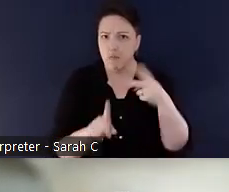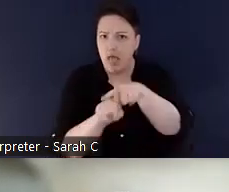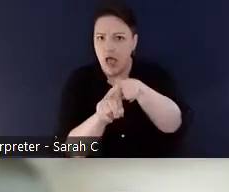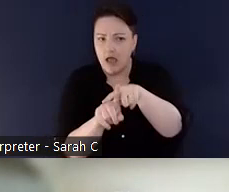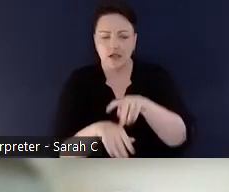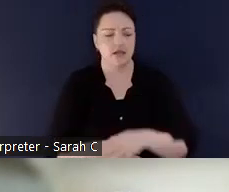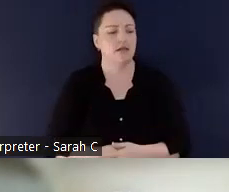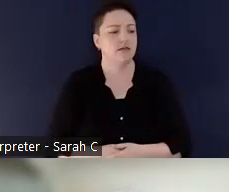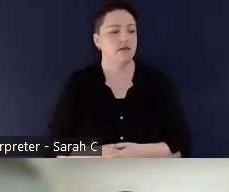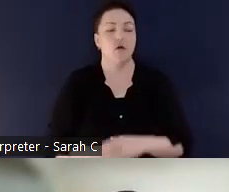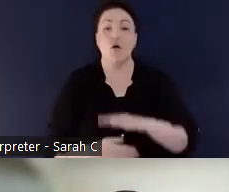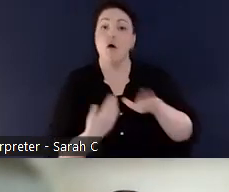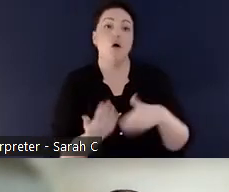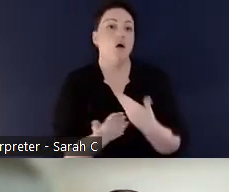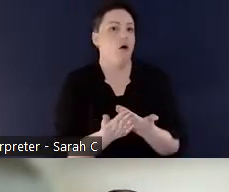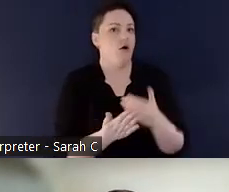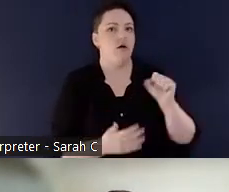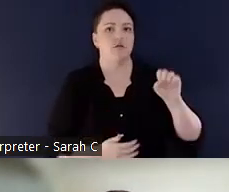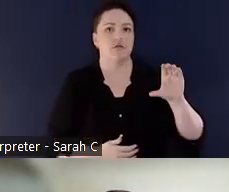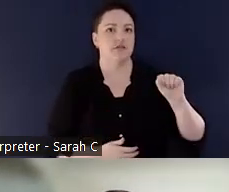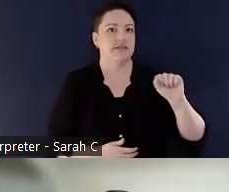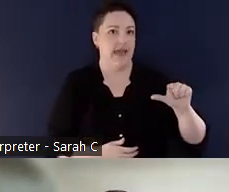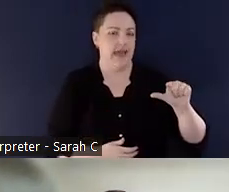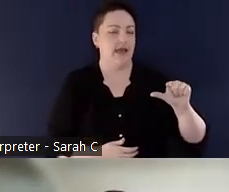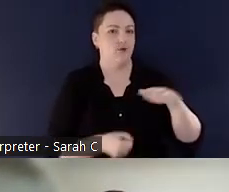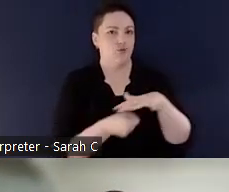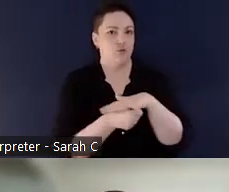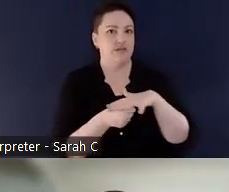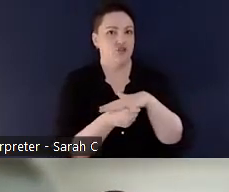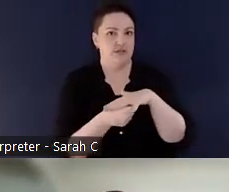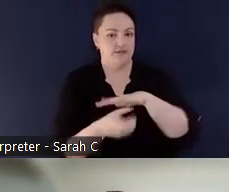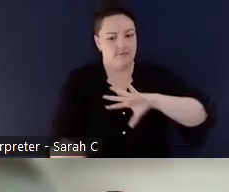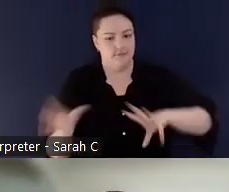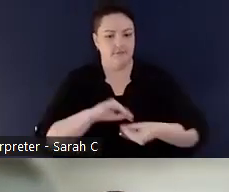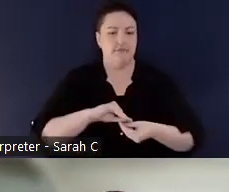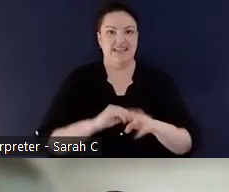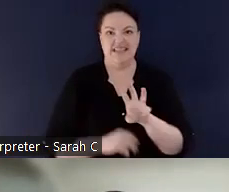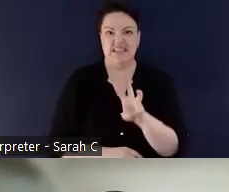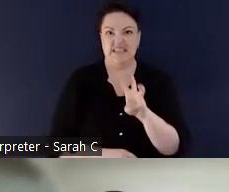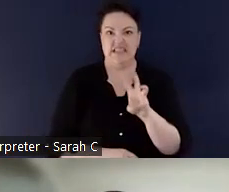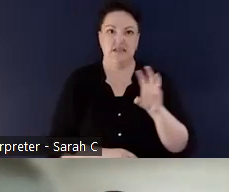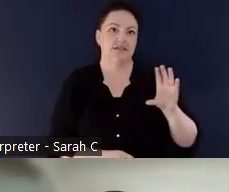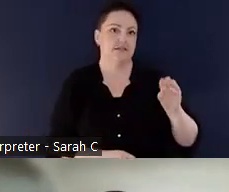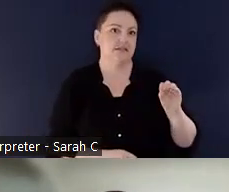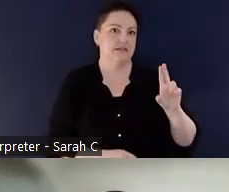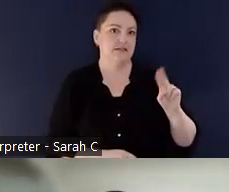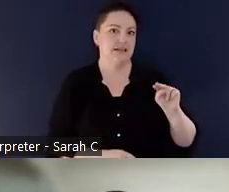regions. So the 6 counties within the SCAG region, which